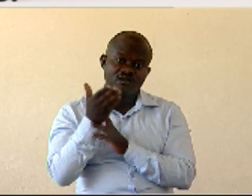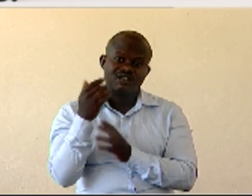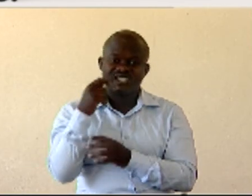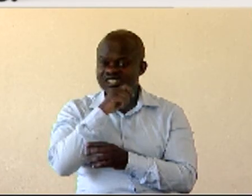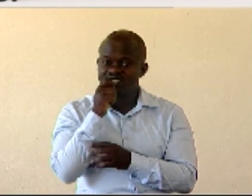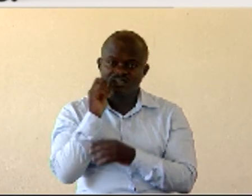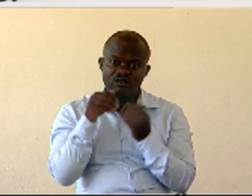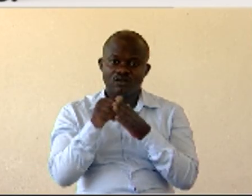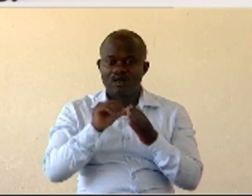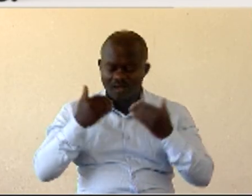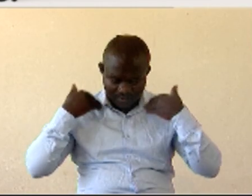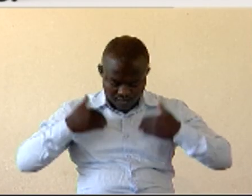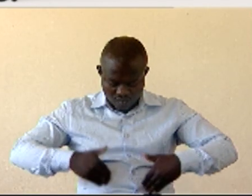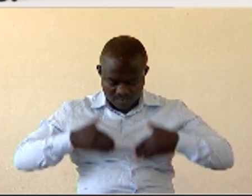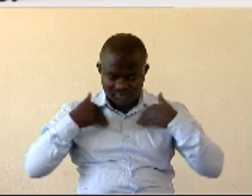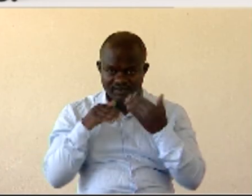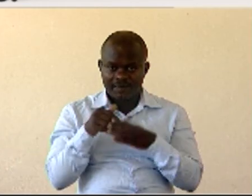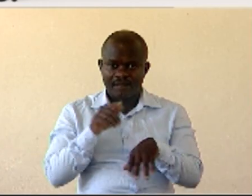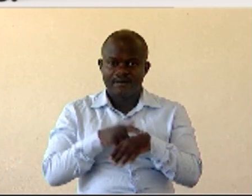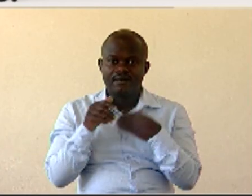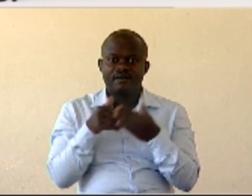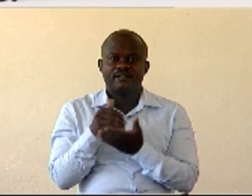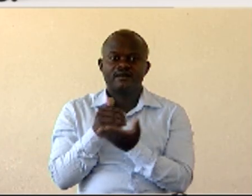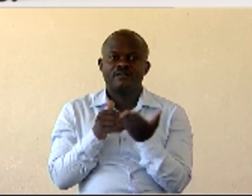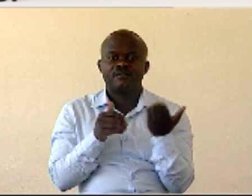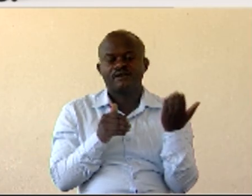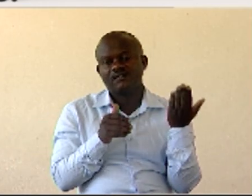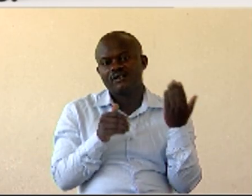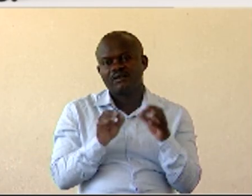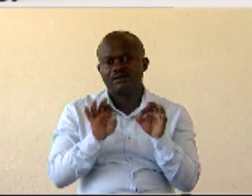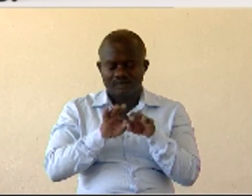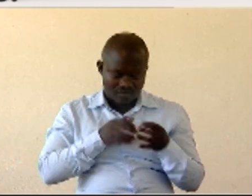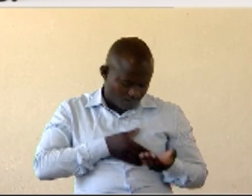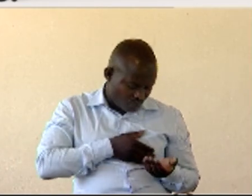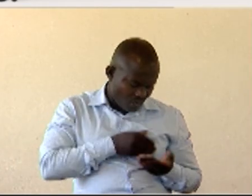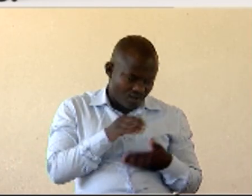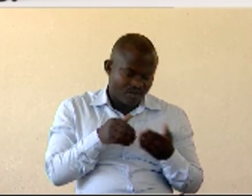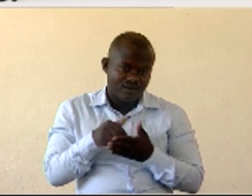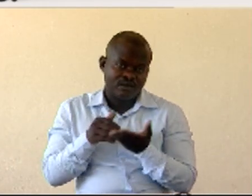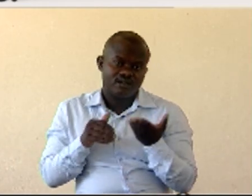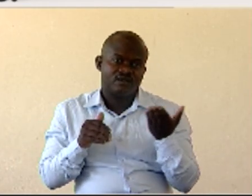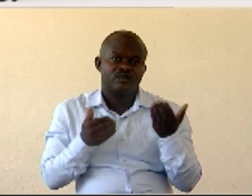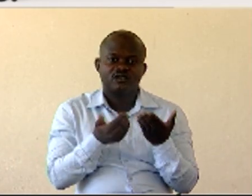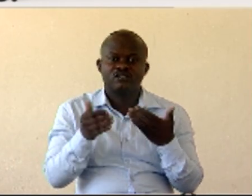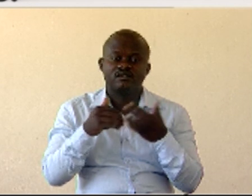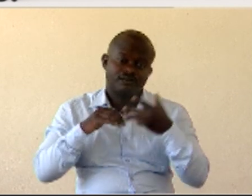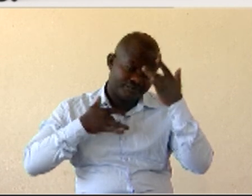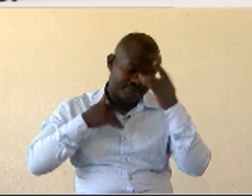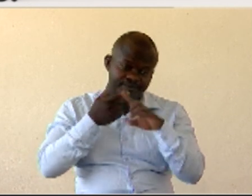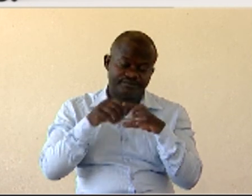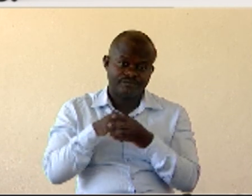or other body fluids. When the fluid of the child is in contact with the fluid of the mother, the child is likely to suffer from the